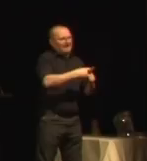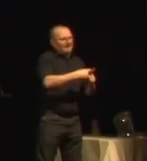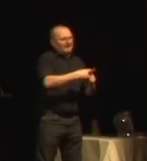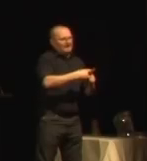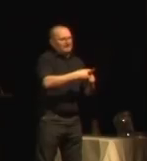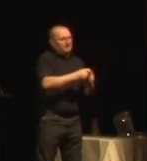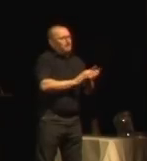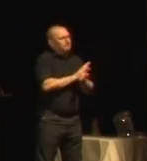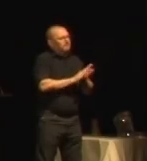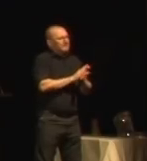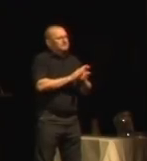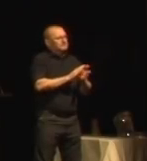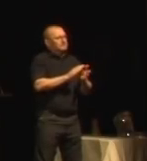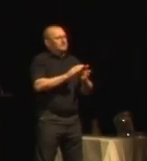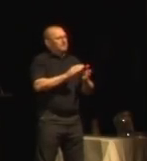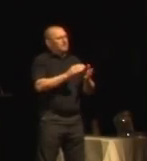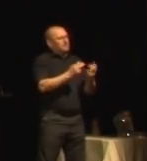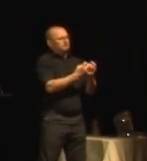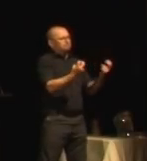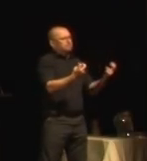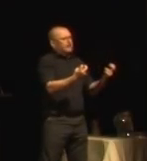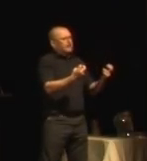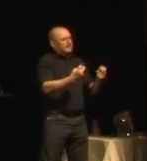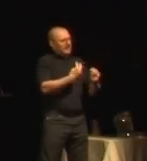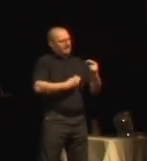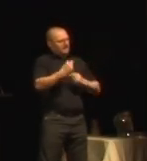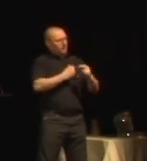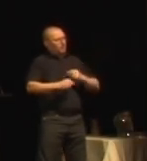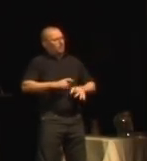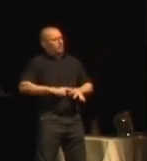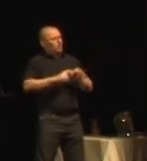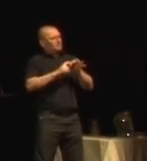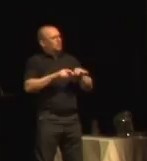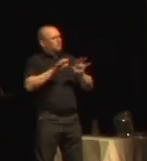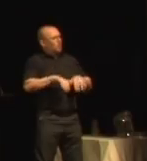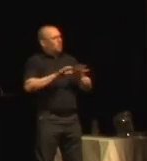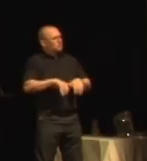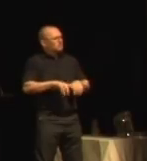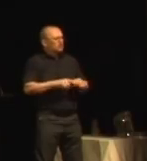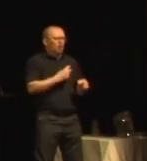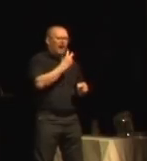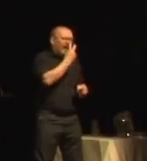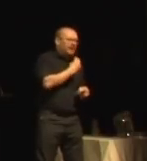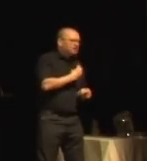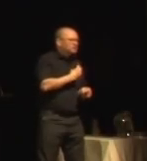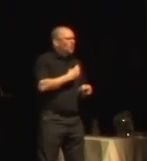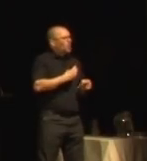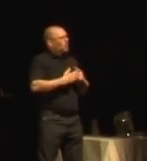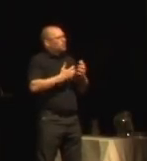candidates based on the quality of their code. Not their name, not their perceived gender or race, or the university that they graduated